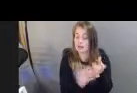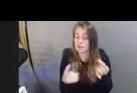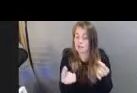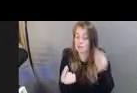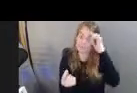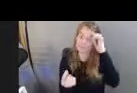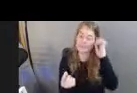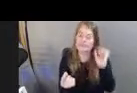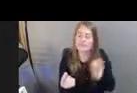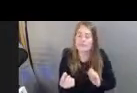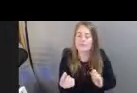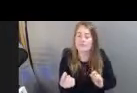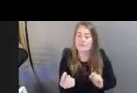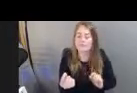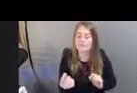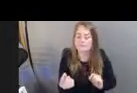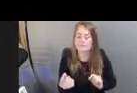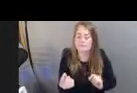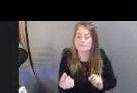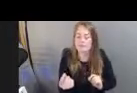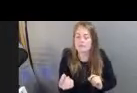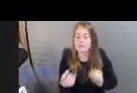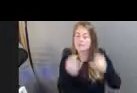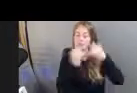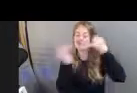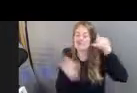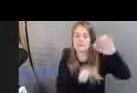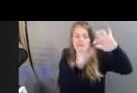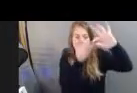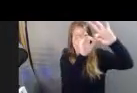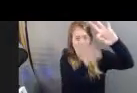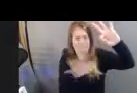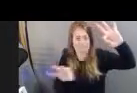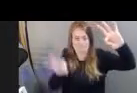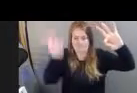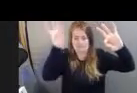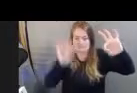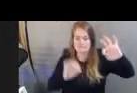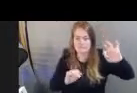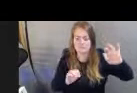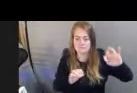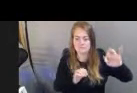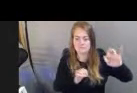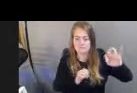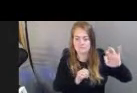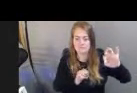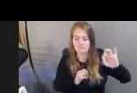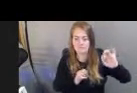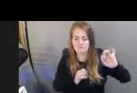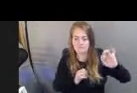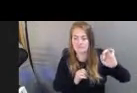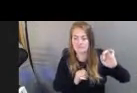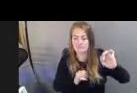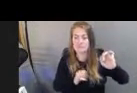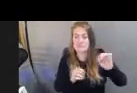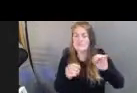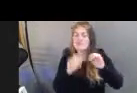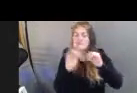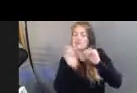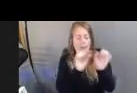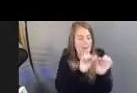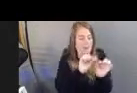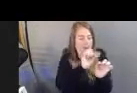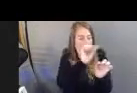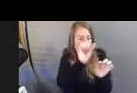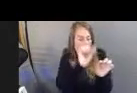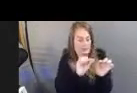you can actually take string and glue and actually just use the string and glue to outline the space so that there is some form of